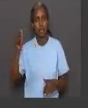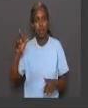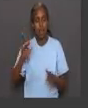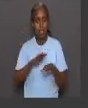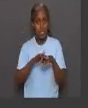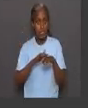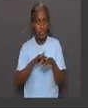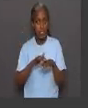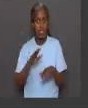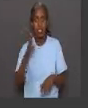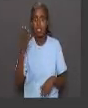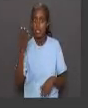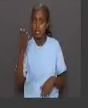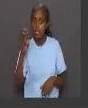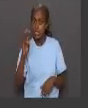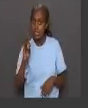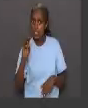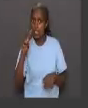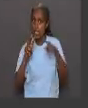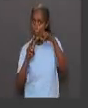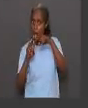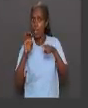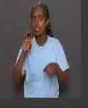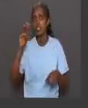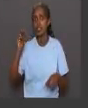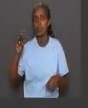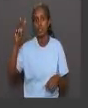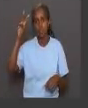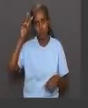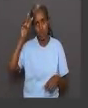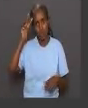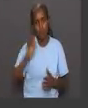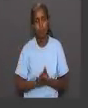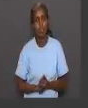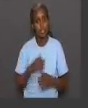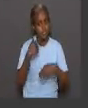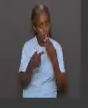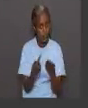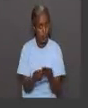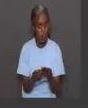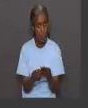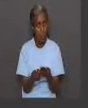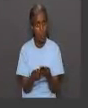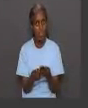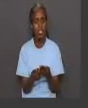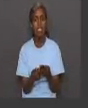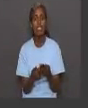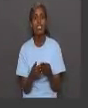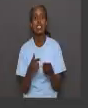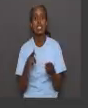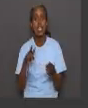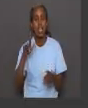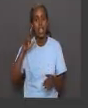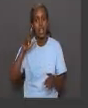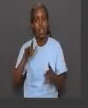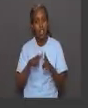surface is 60 pi centimeters squared. Therefore,